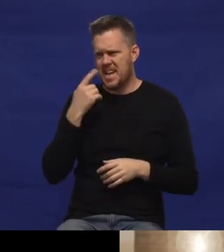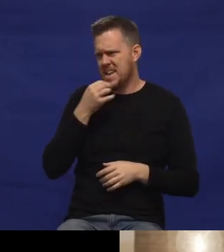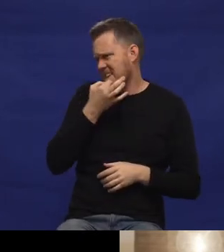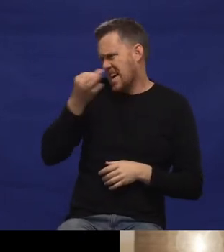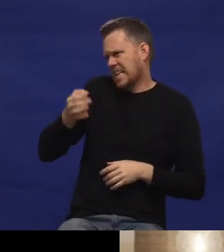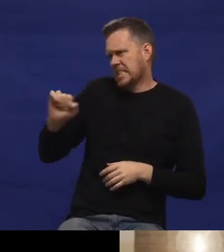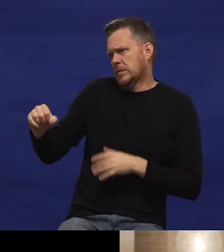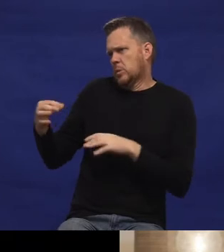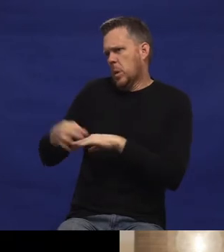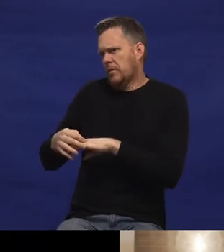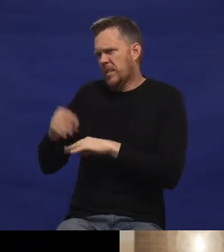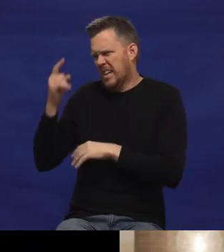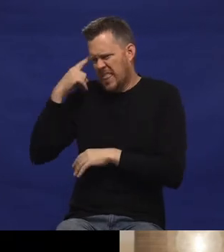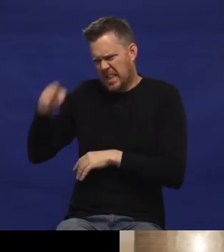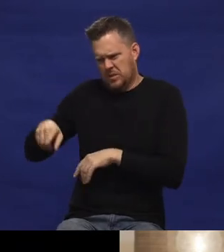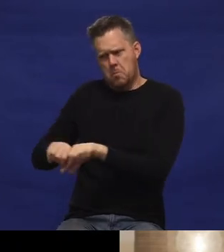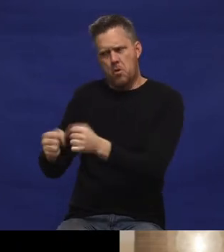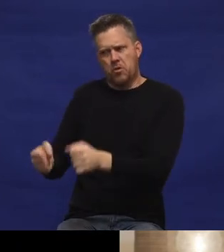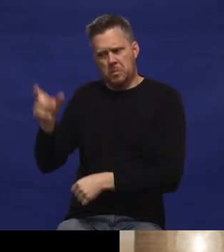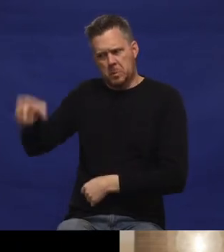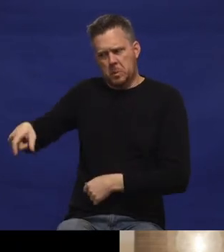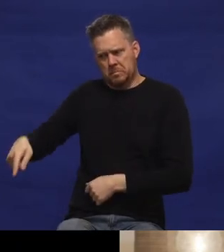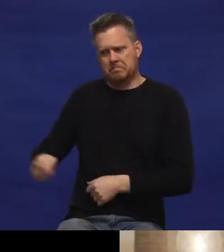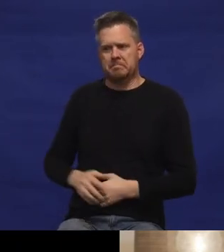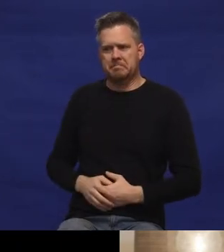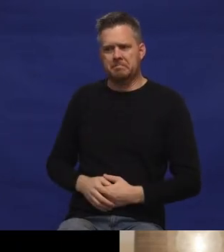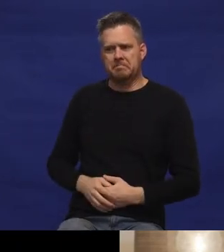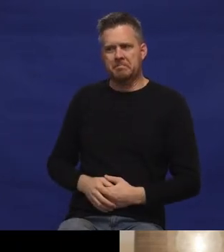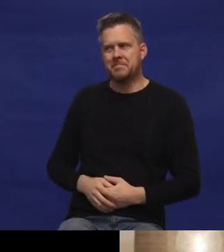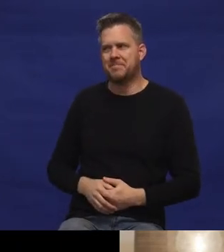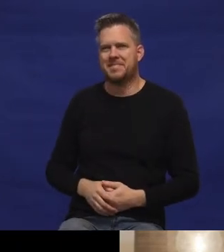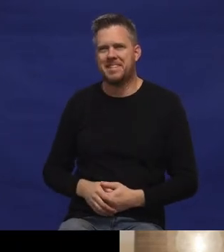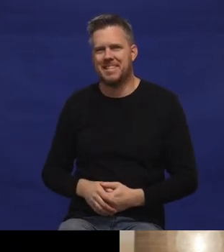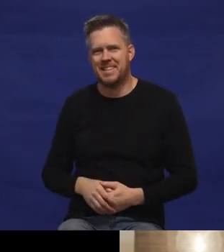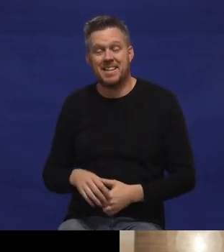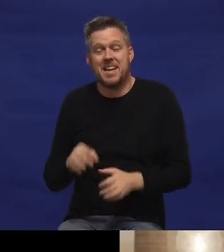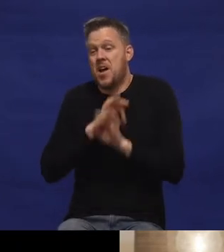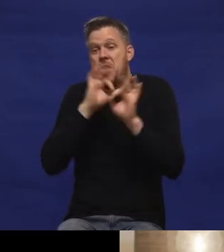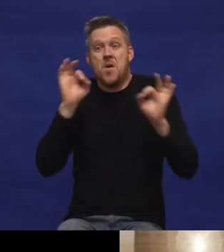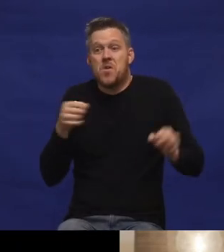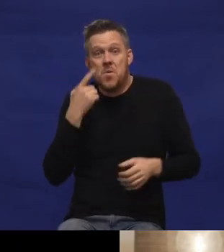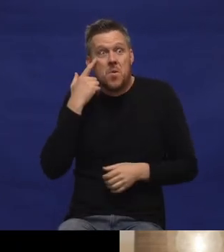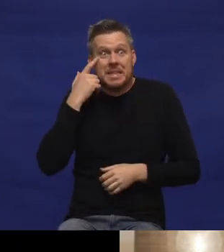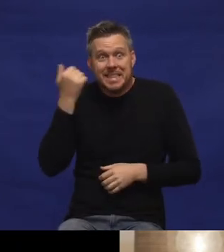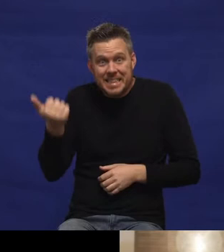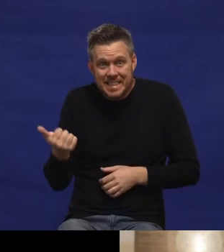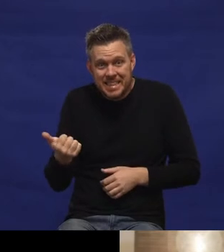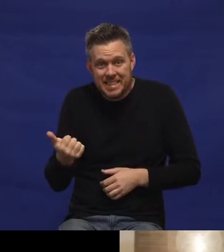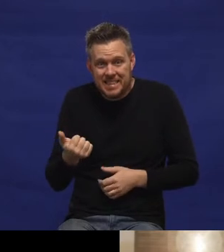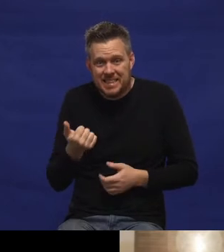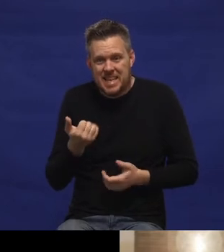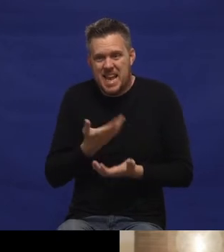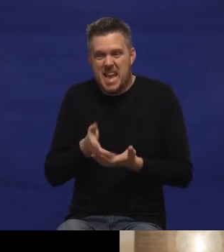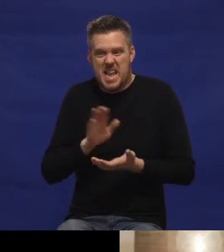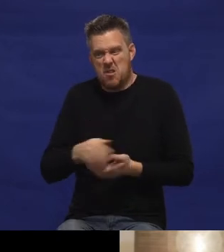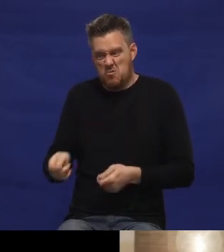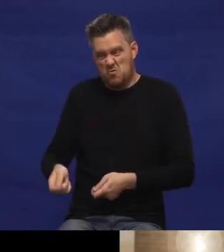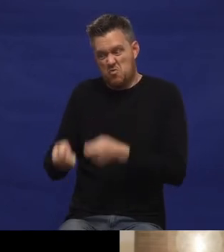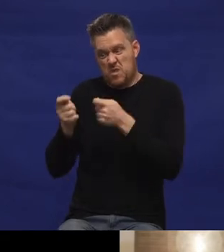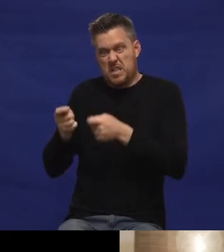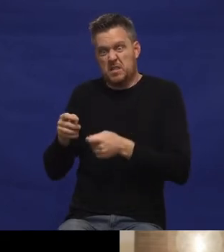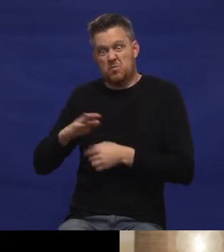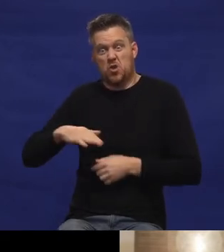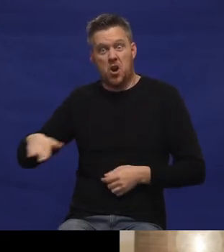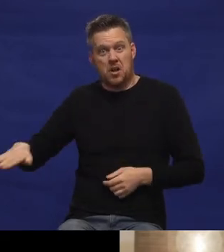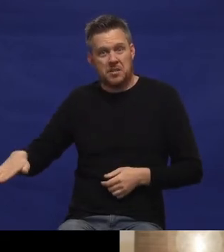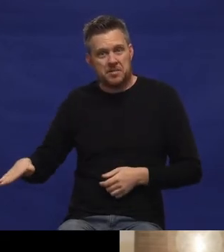said, I think we must have got a broken one. In other words, they had no reference point for bringing a